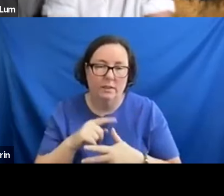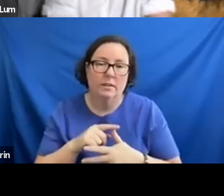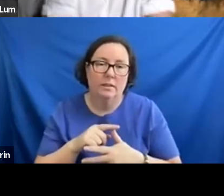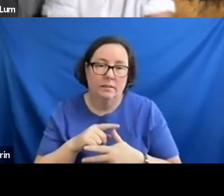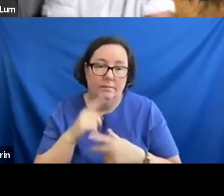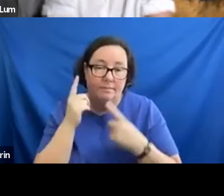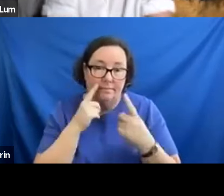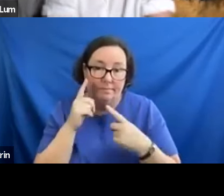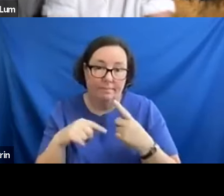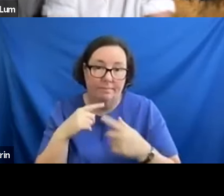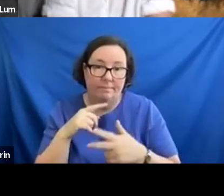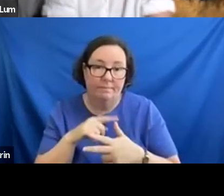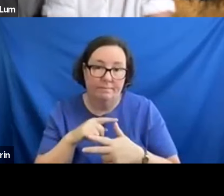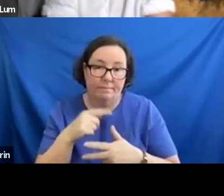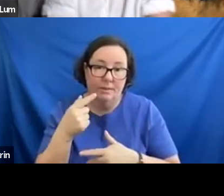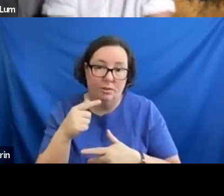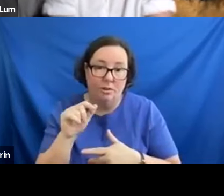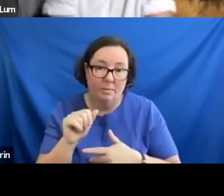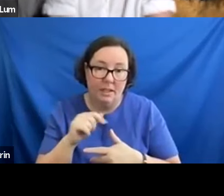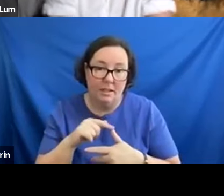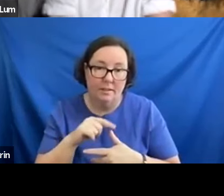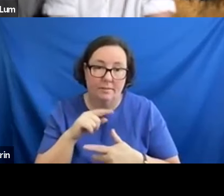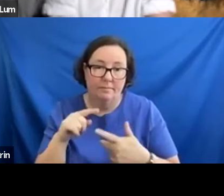I've been thinking about, which are GPA,